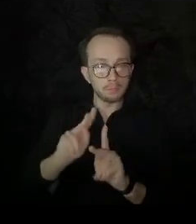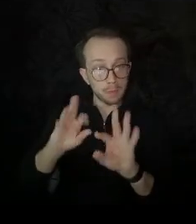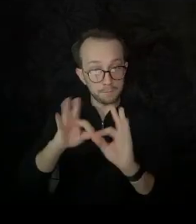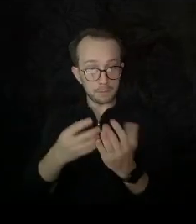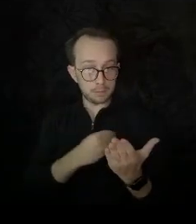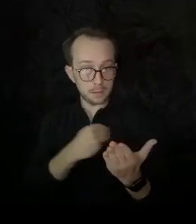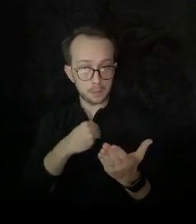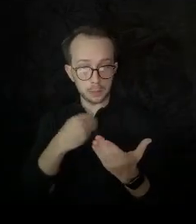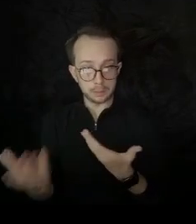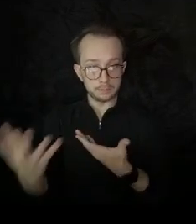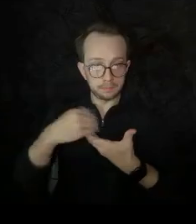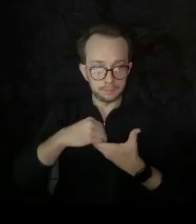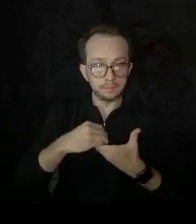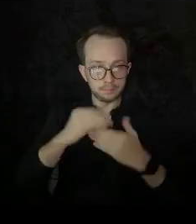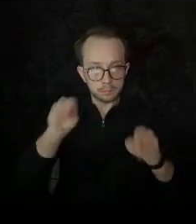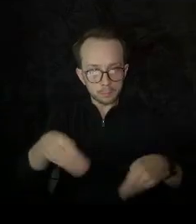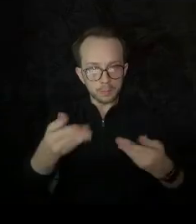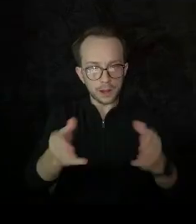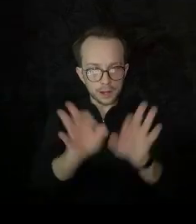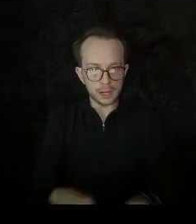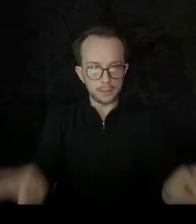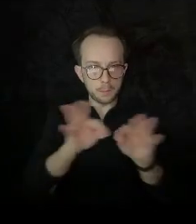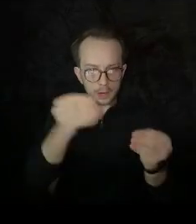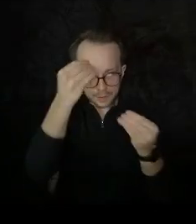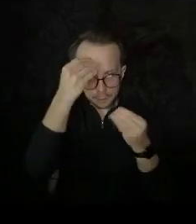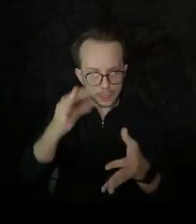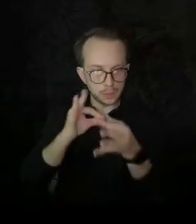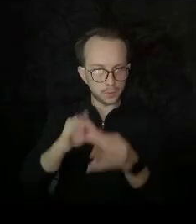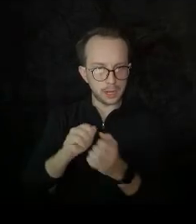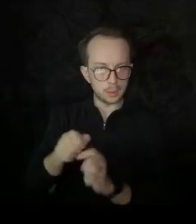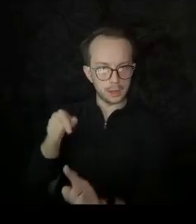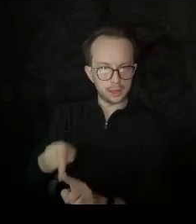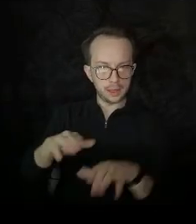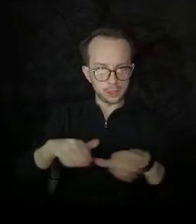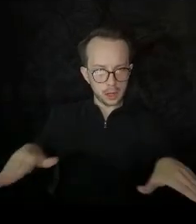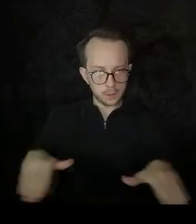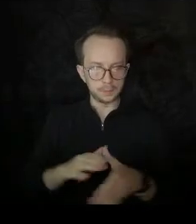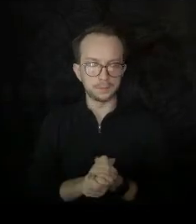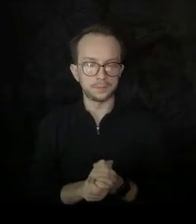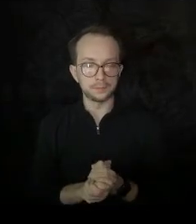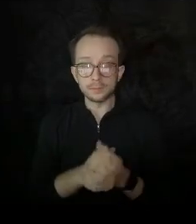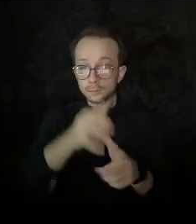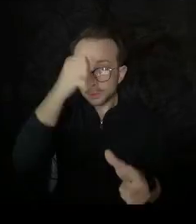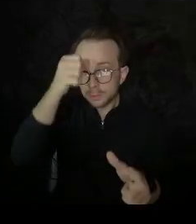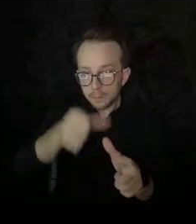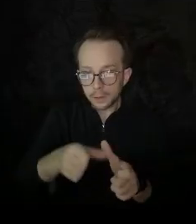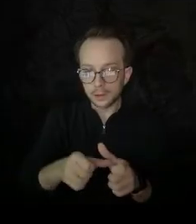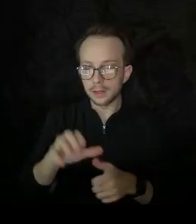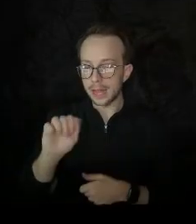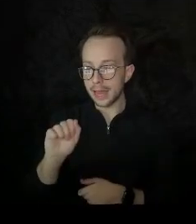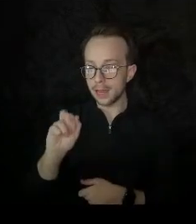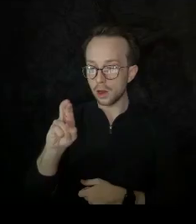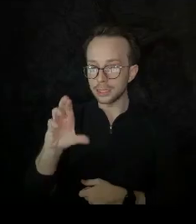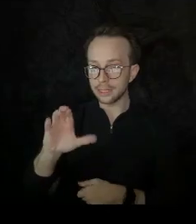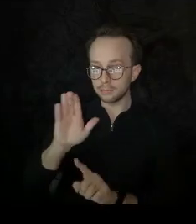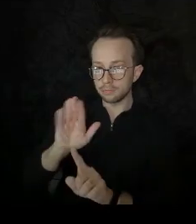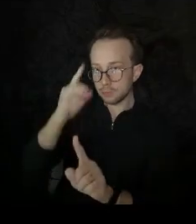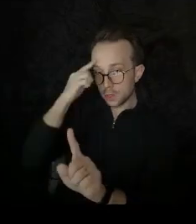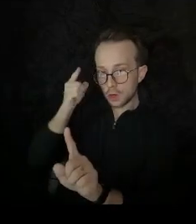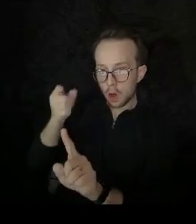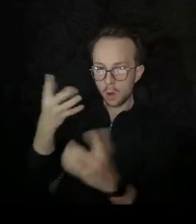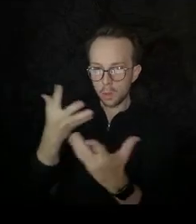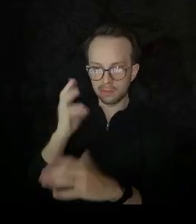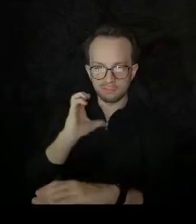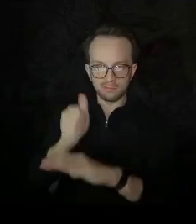the school important information about your child. Remember, the goal of the ARC is to create an